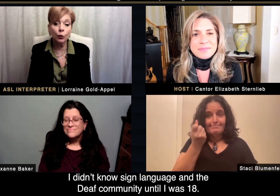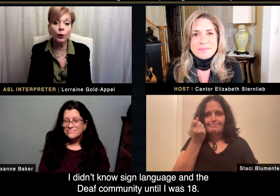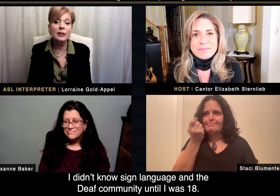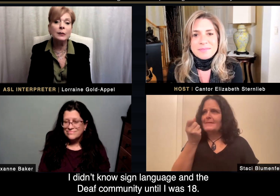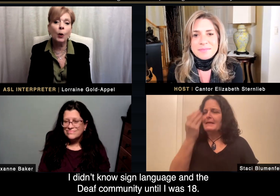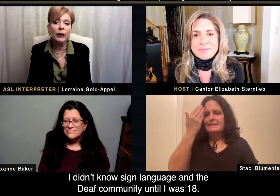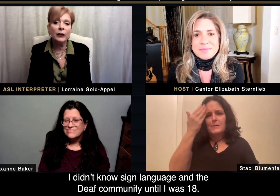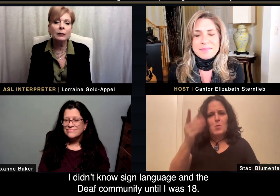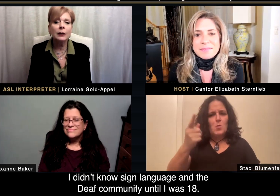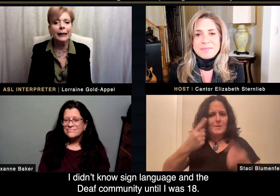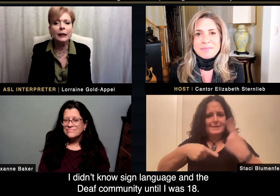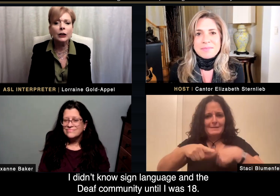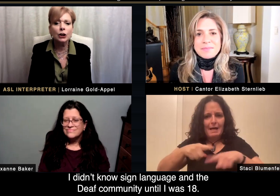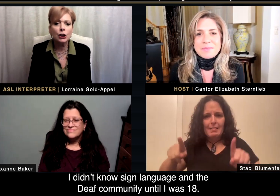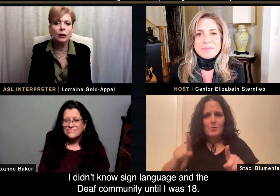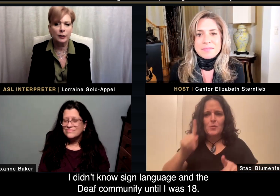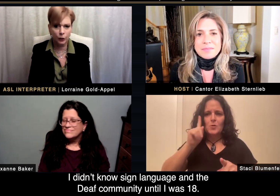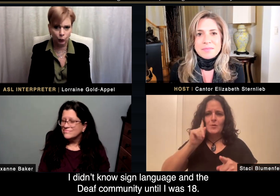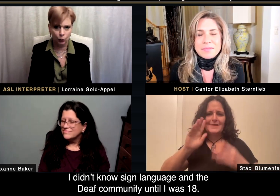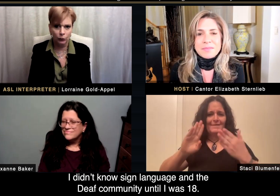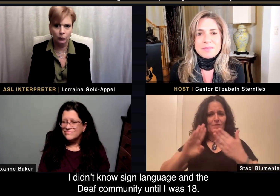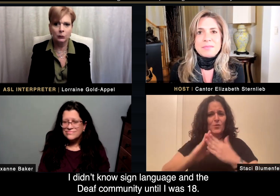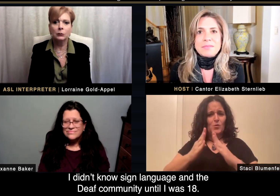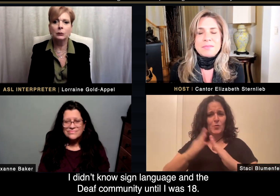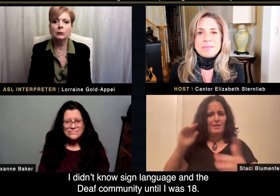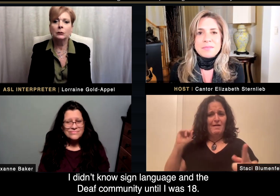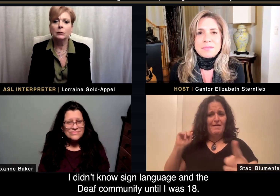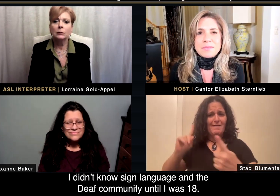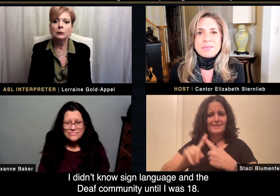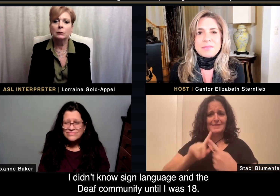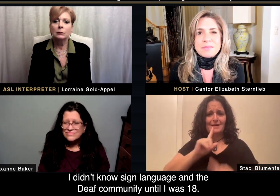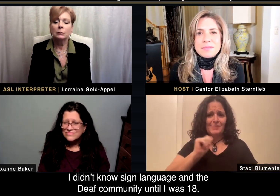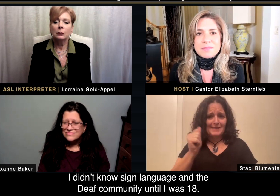going to a spoken English school.